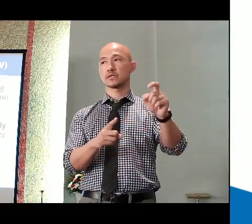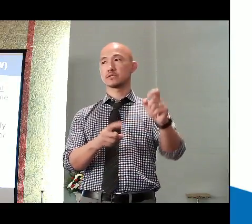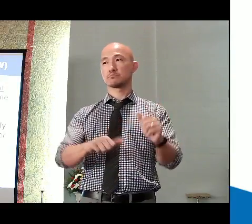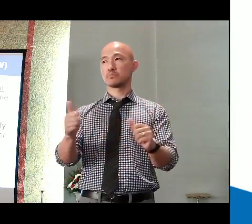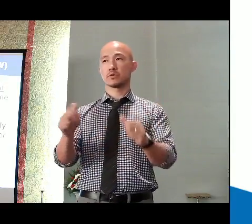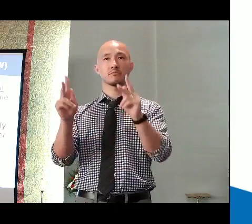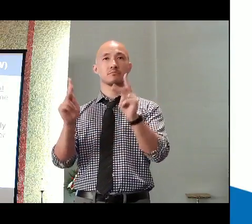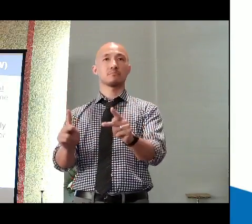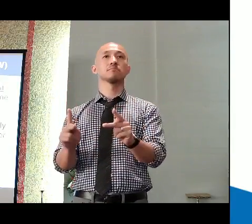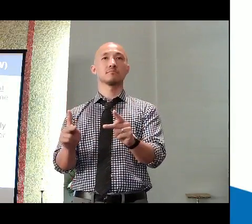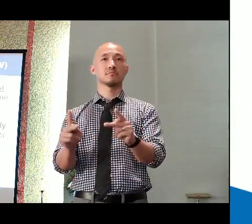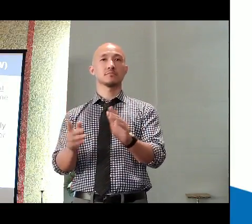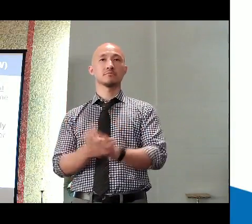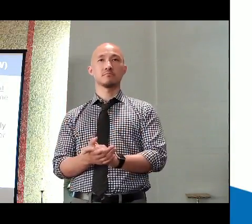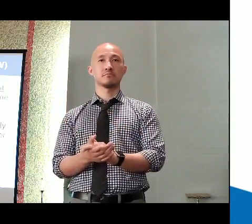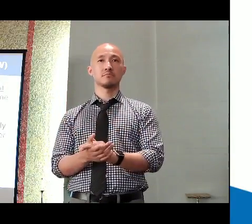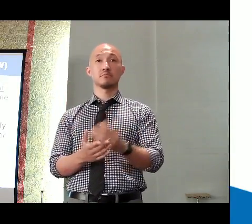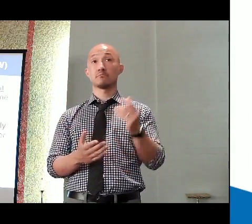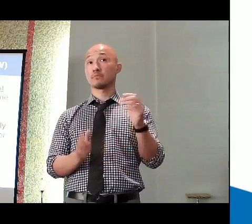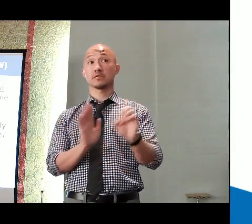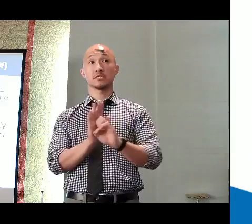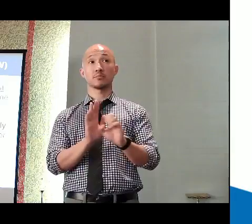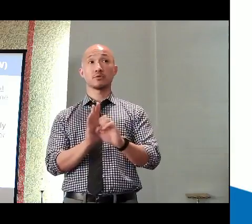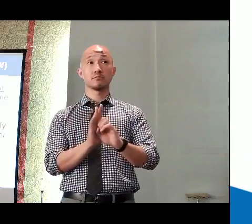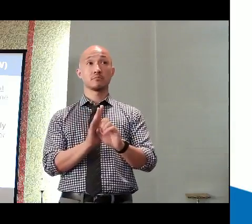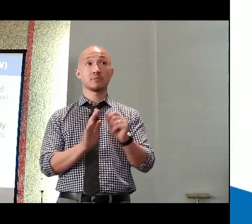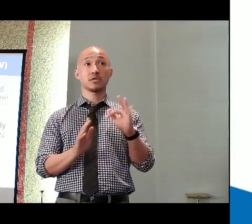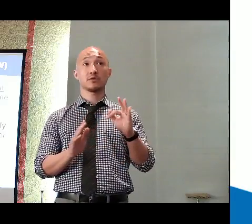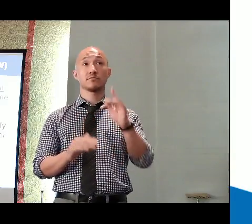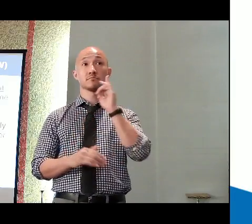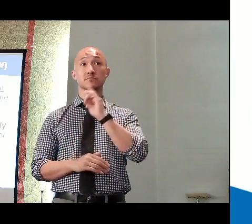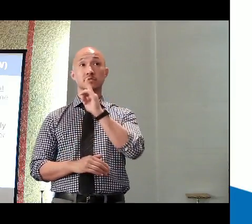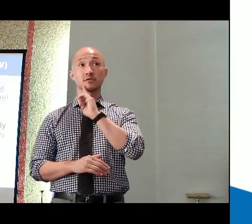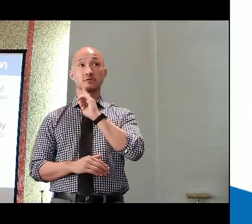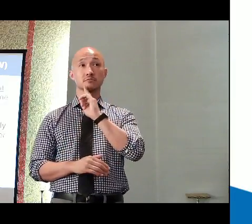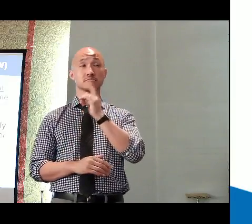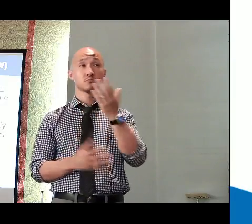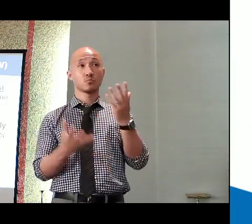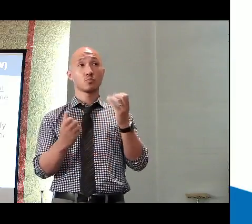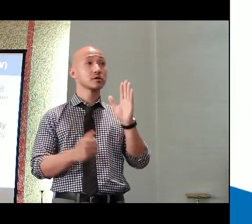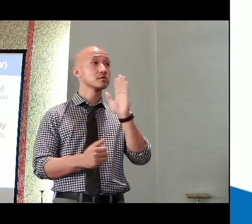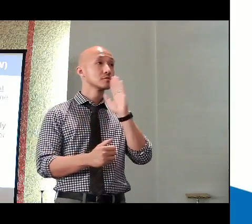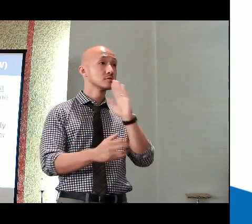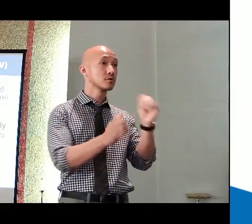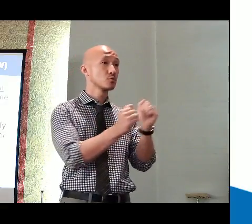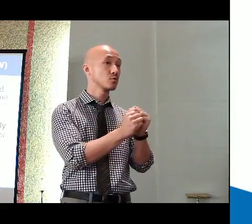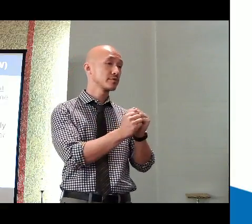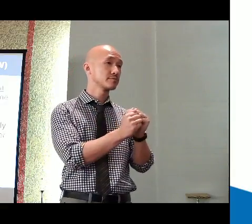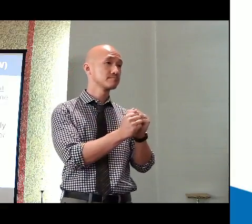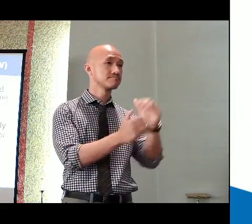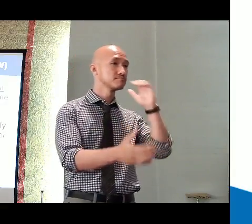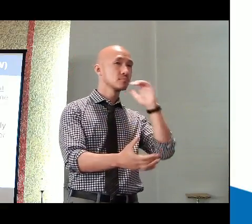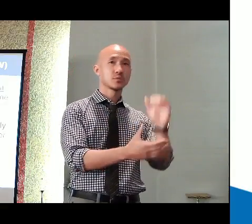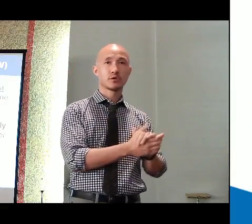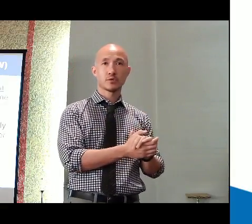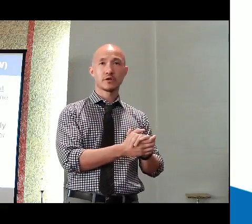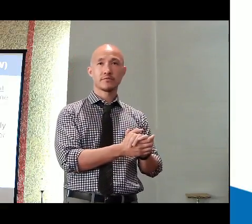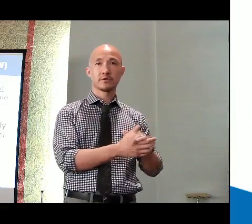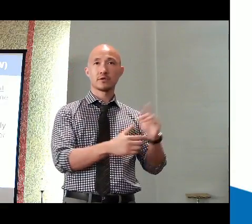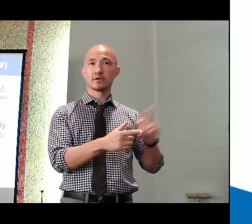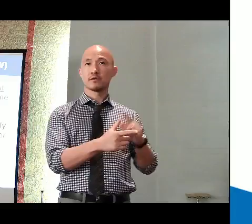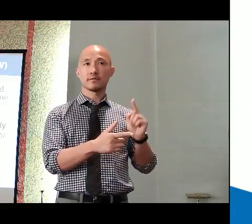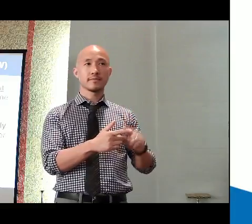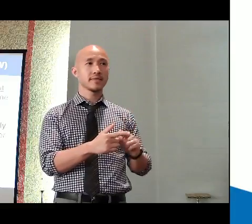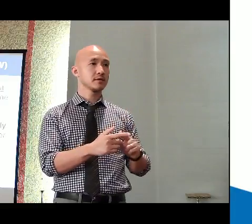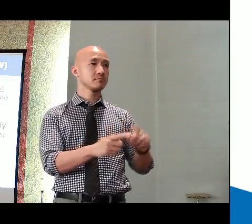wife in that communication as well. And that way we are more forced to think of this mark of holiness as